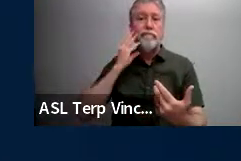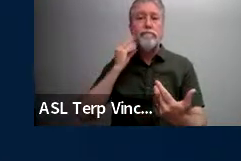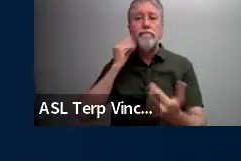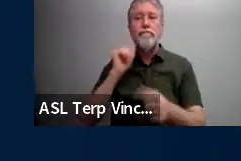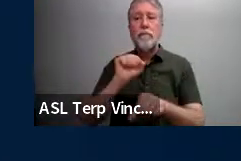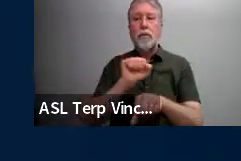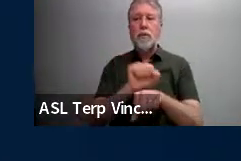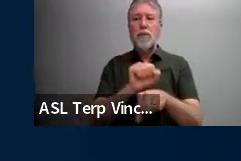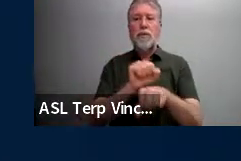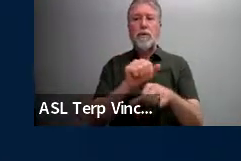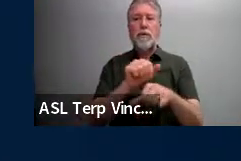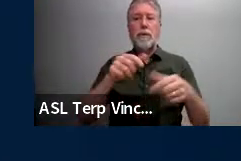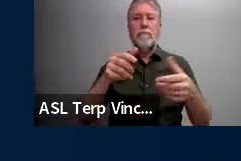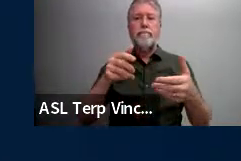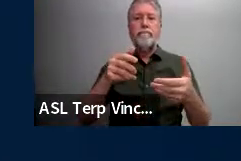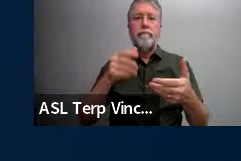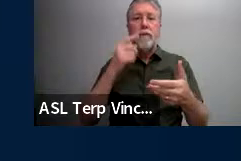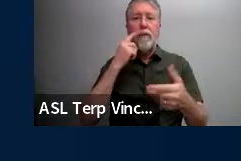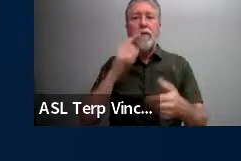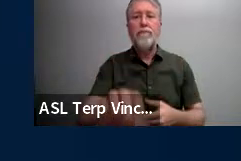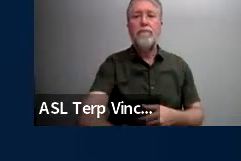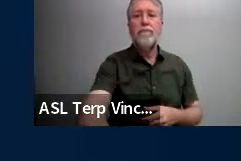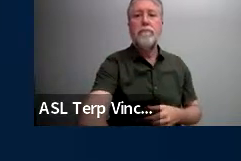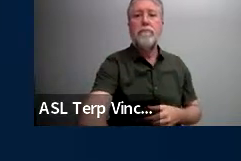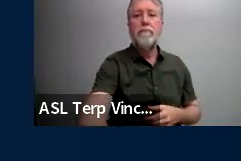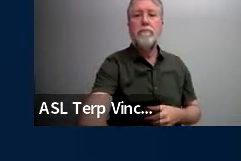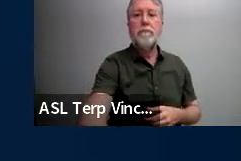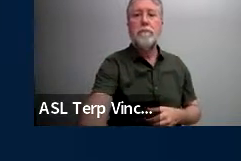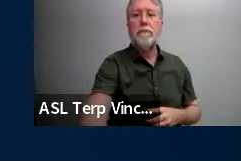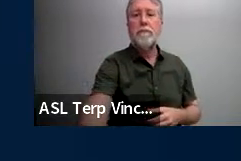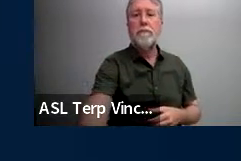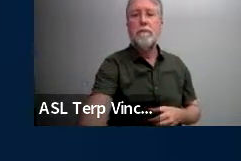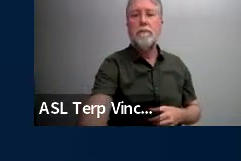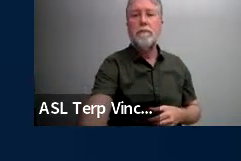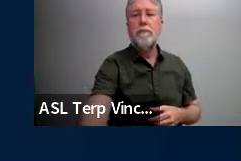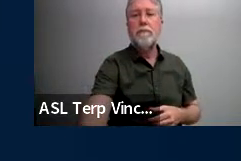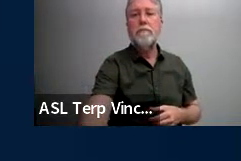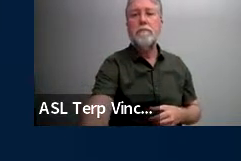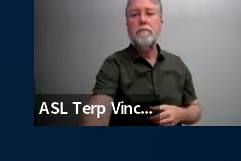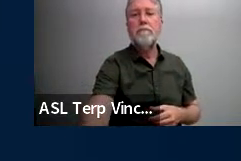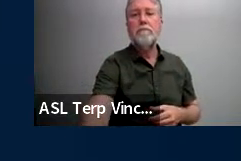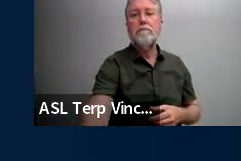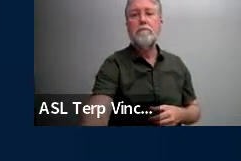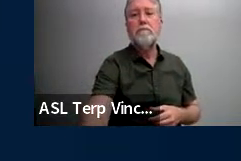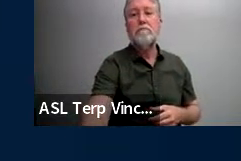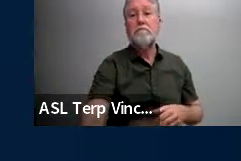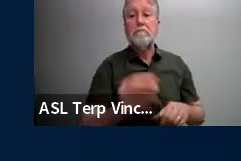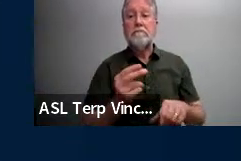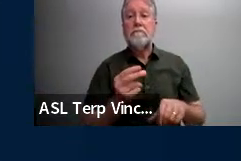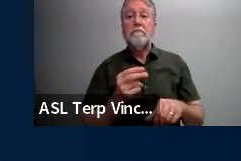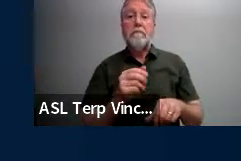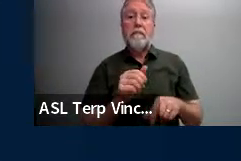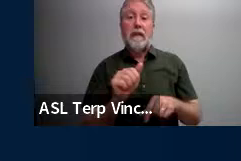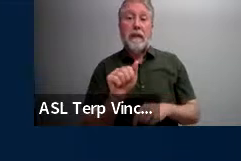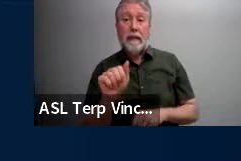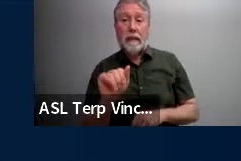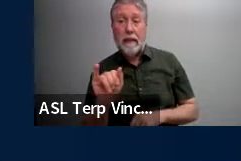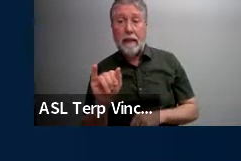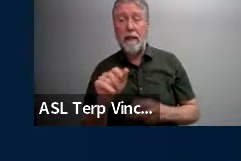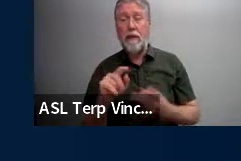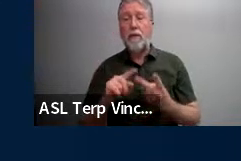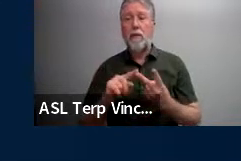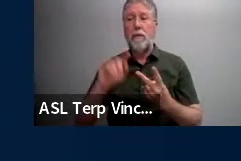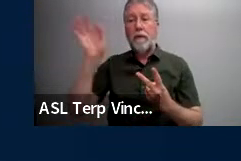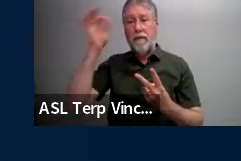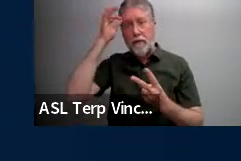this space as an AI practitioner or at the federal agency in an AI role, we want to hear from you. And in a few minutes, I'll tell